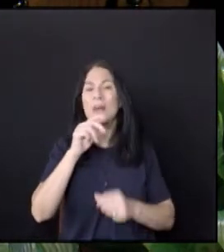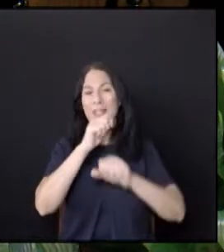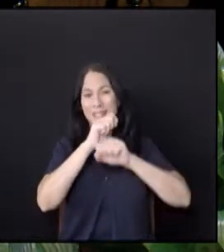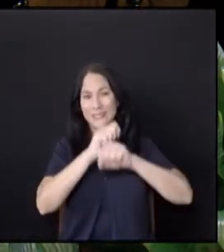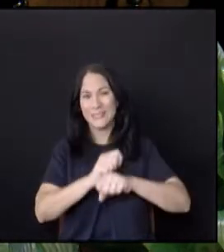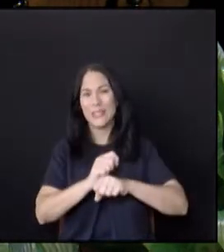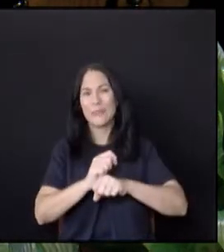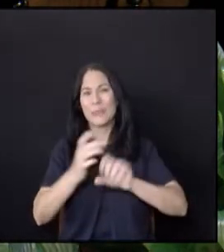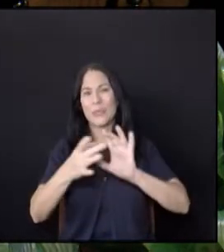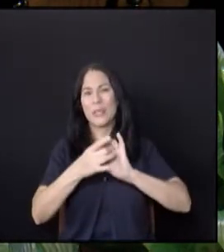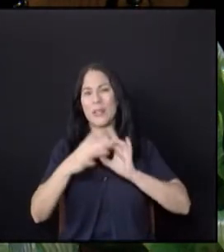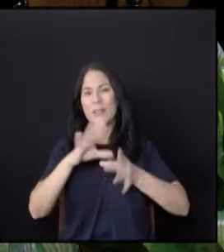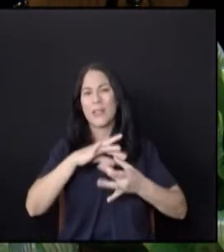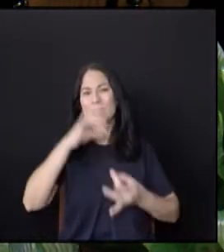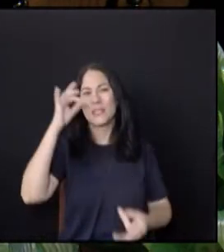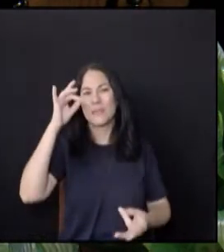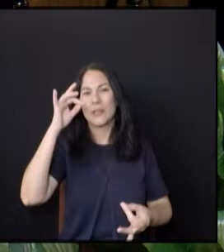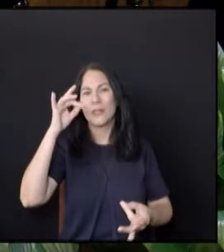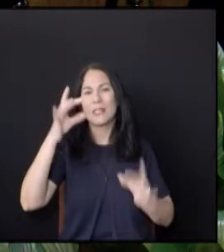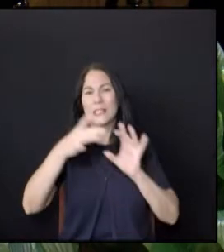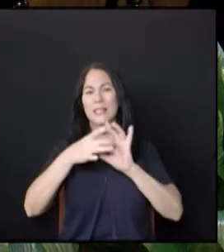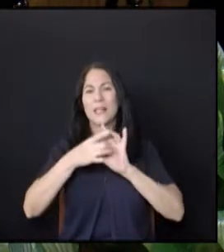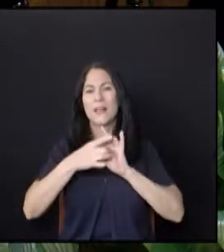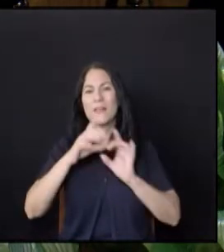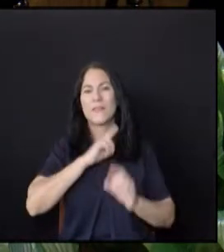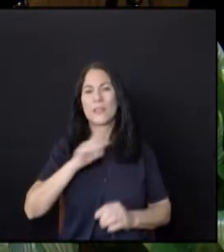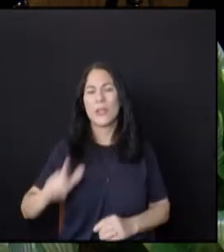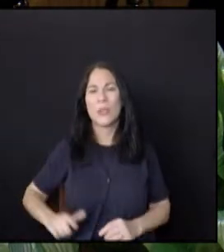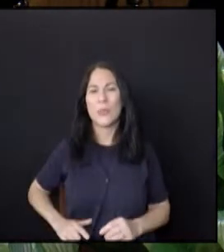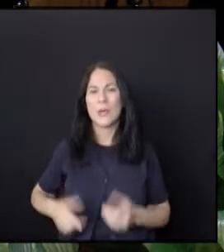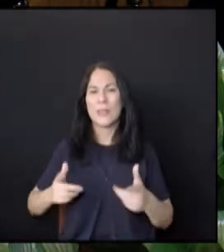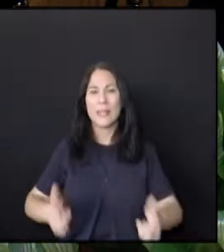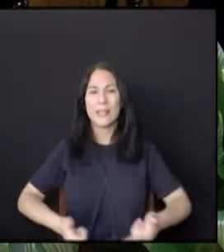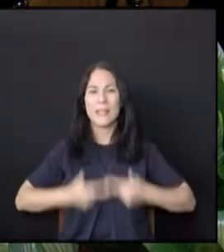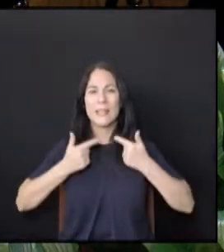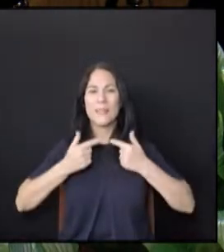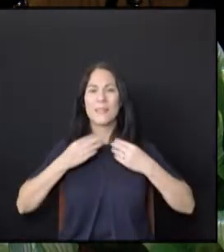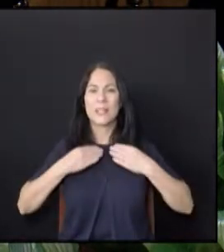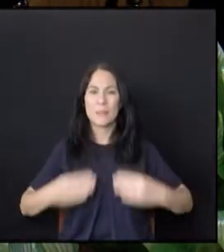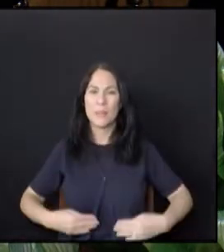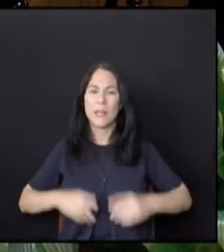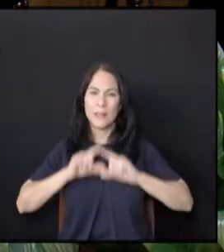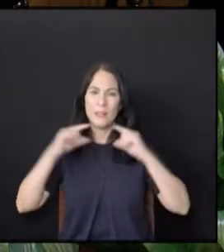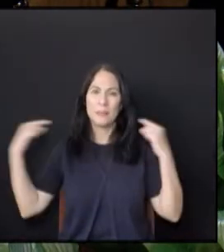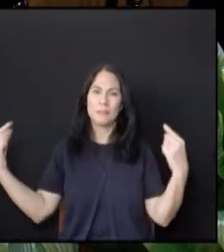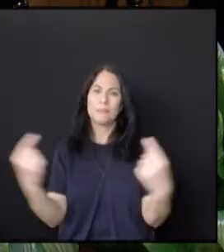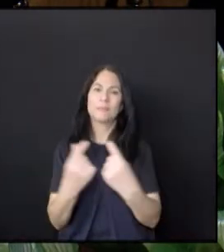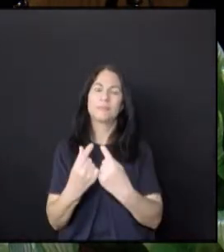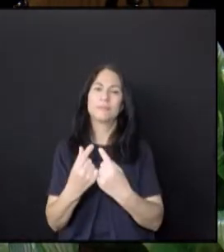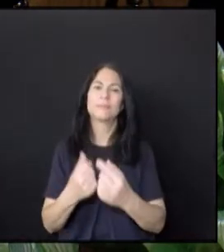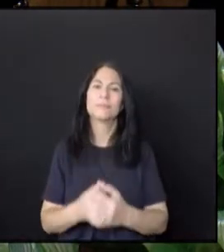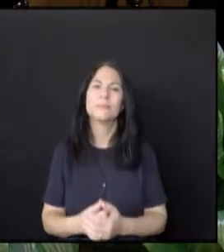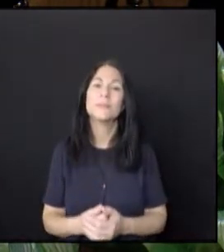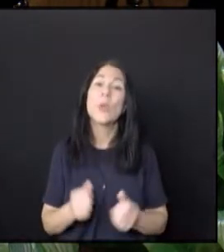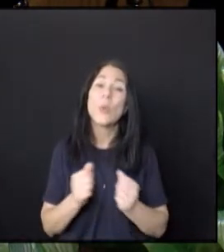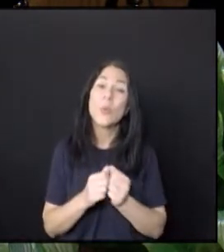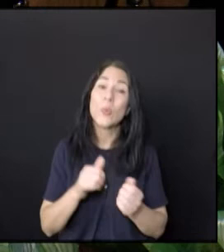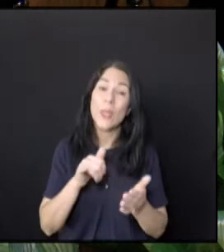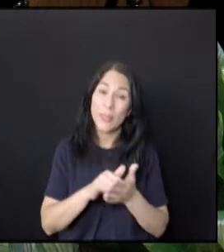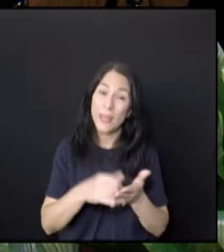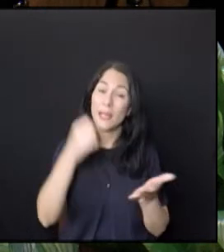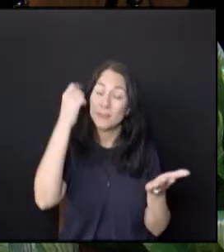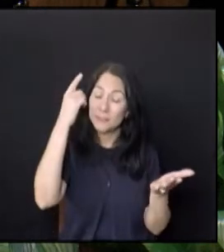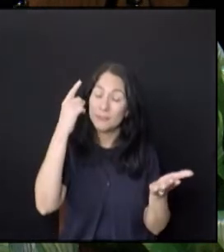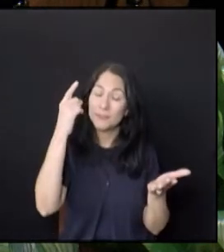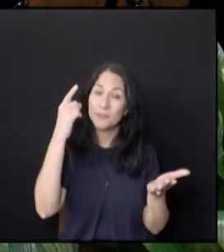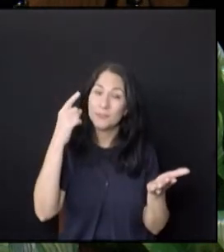the Spirit, the temple of the Lord, the living body. And so with that in mind, I want to invite